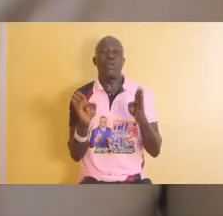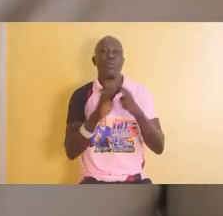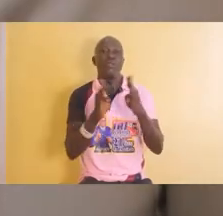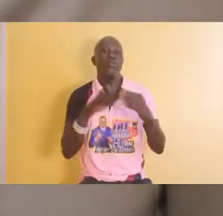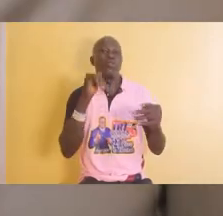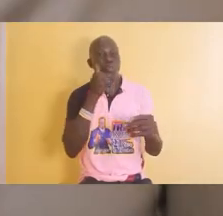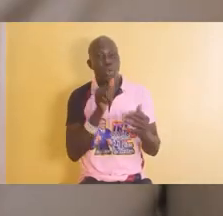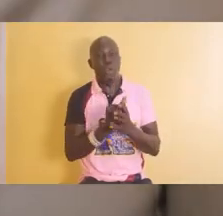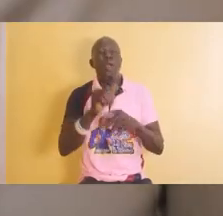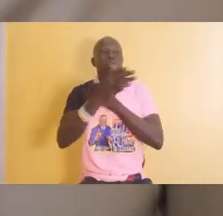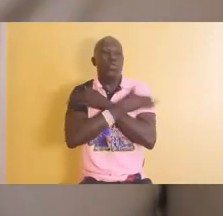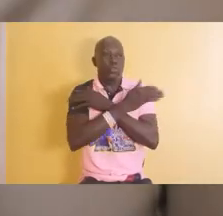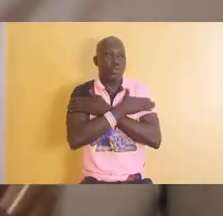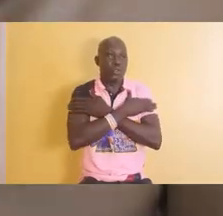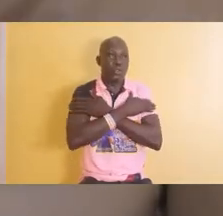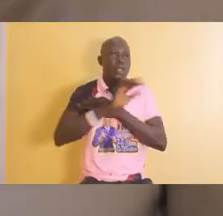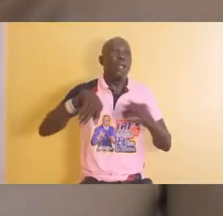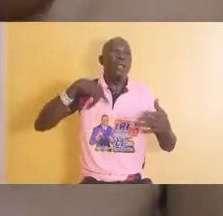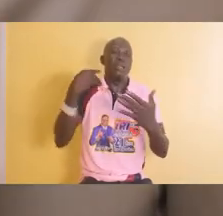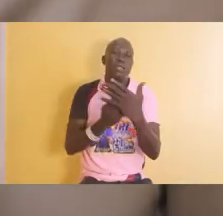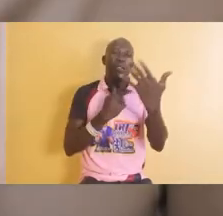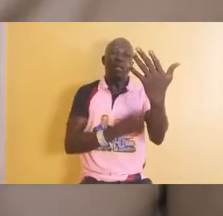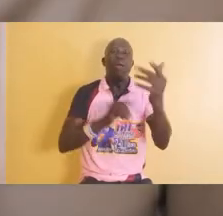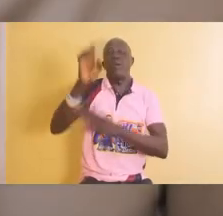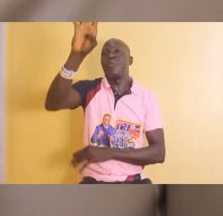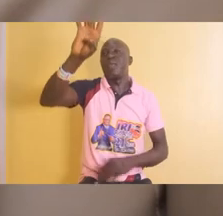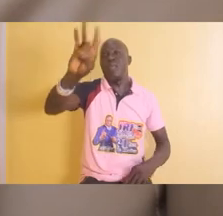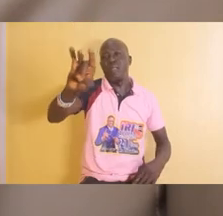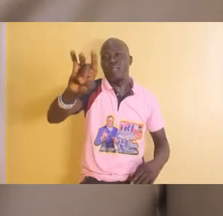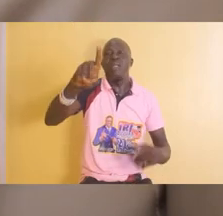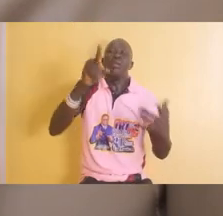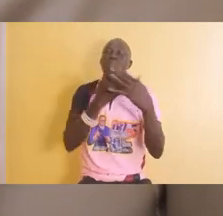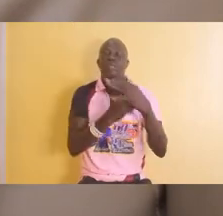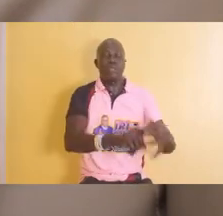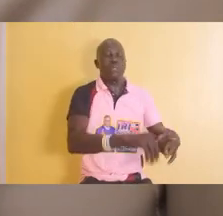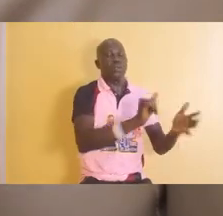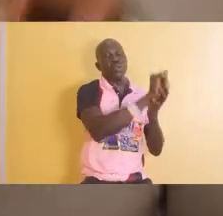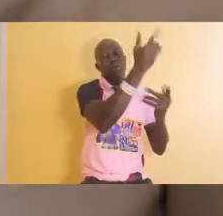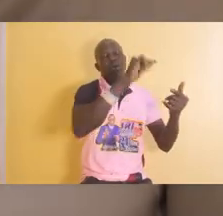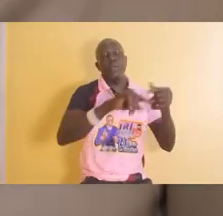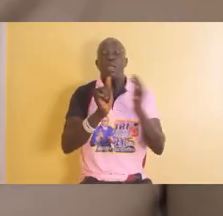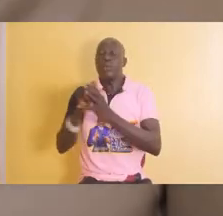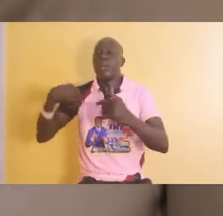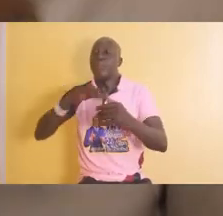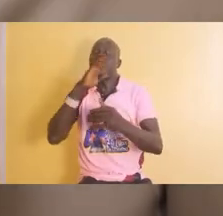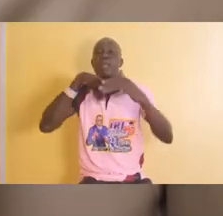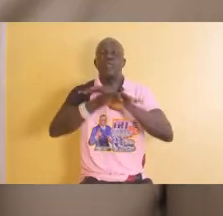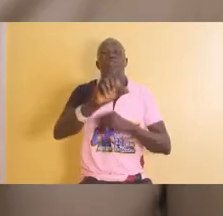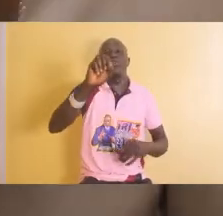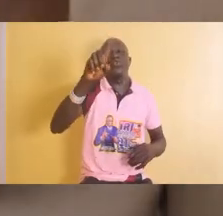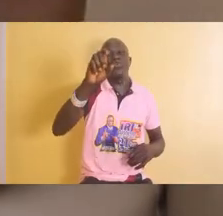ola but tomorrow ola sunday lata go mejo from 8 a.m. me pade o ti ma be program commence ama wa be da go